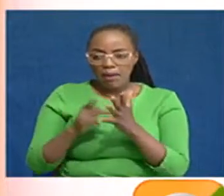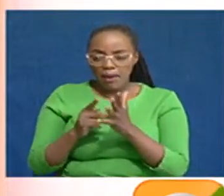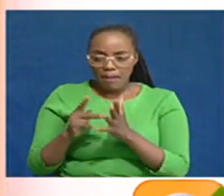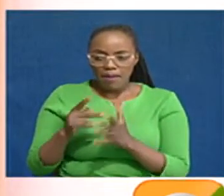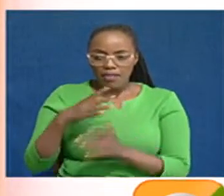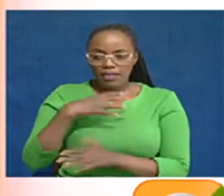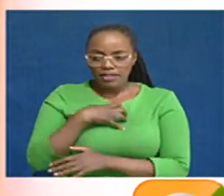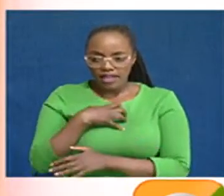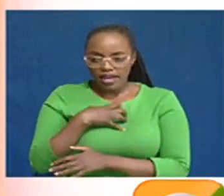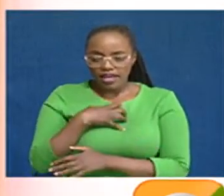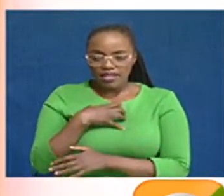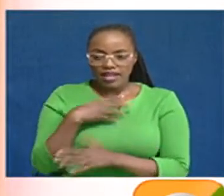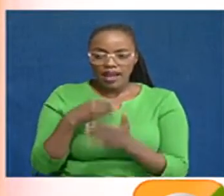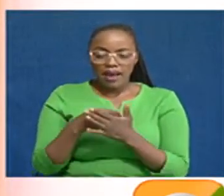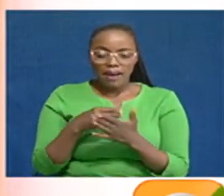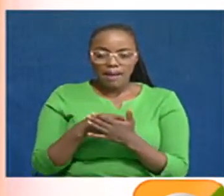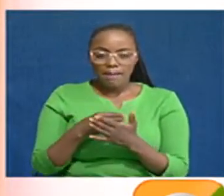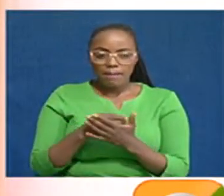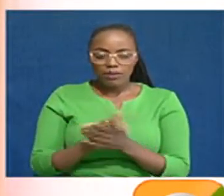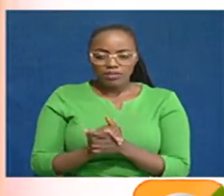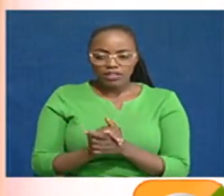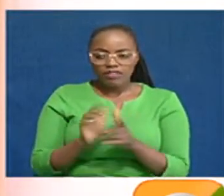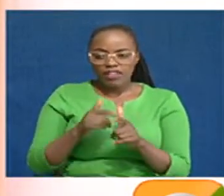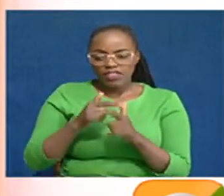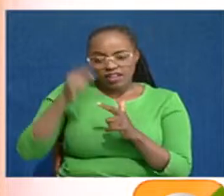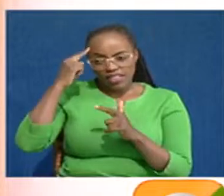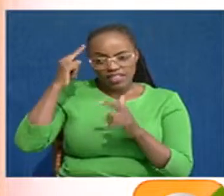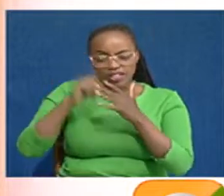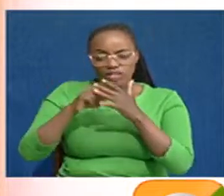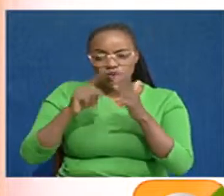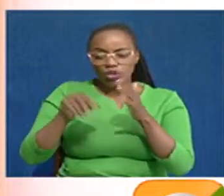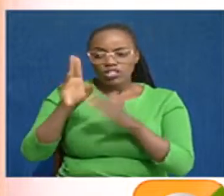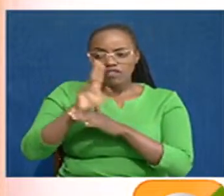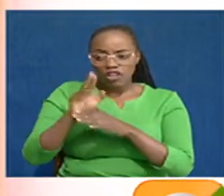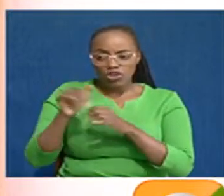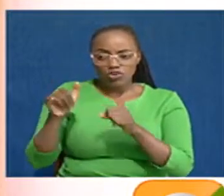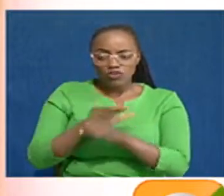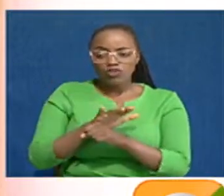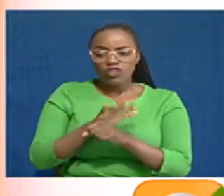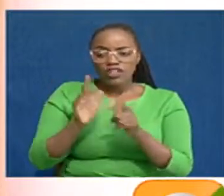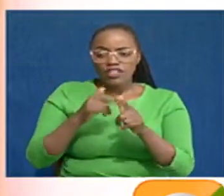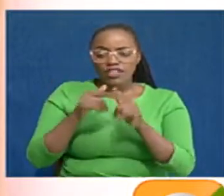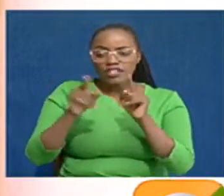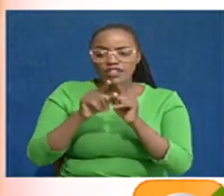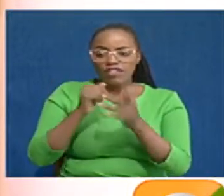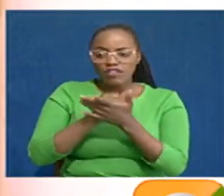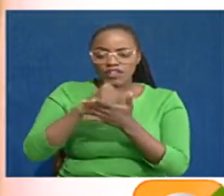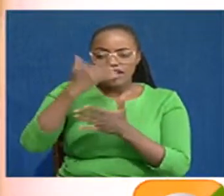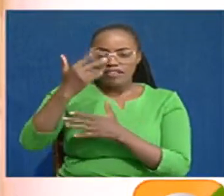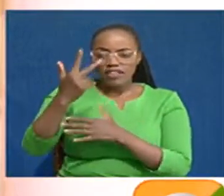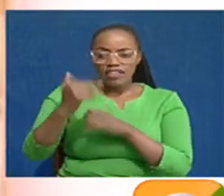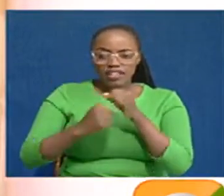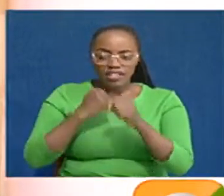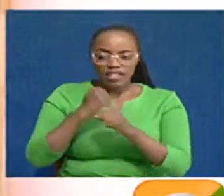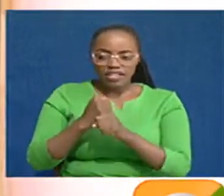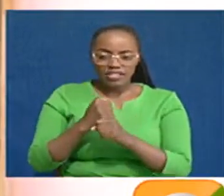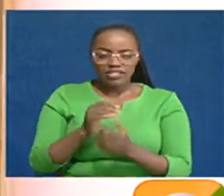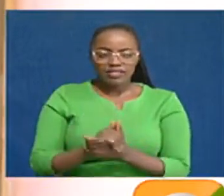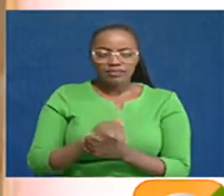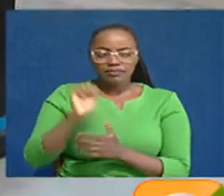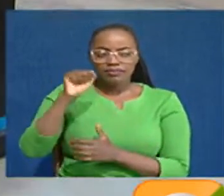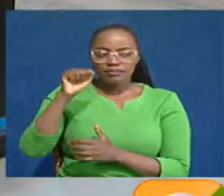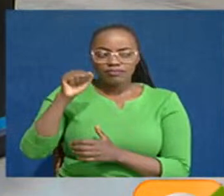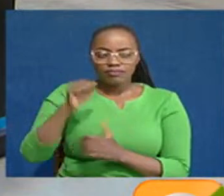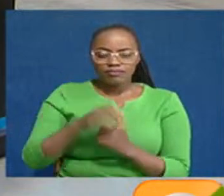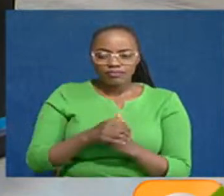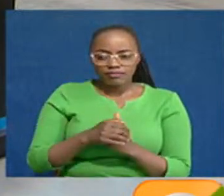retire the entire amount. Okay. And I think that's more useful than actually having an audit every 3 years. Yeah. Each. Yeah,